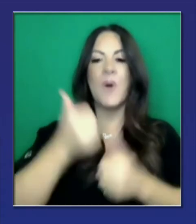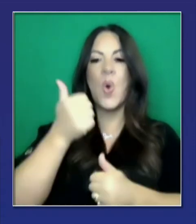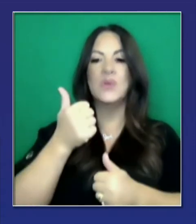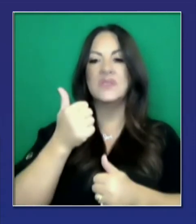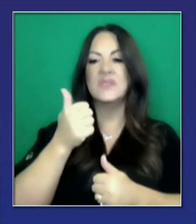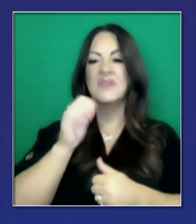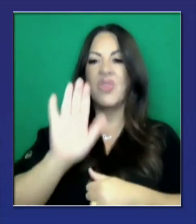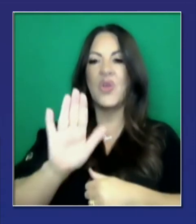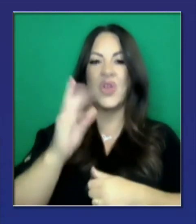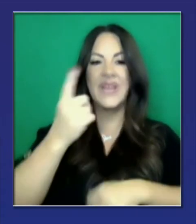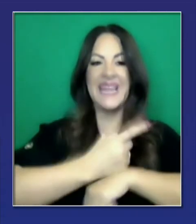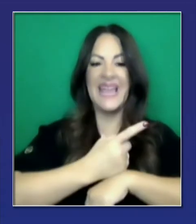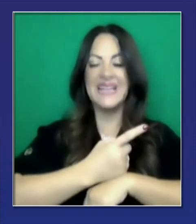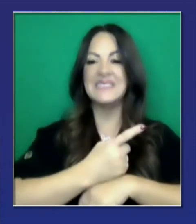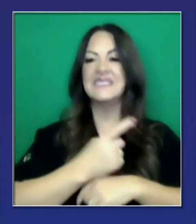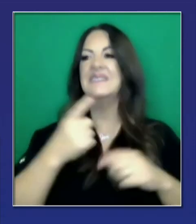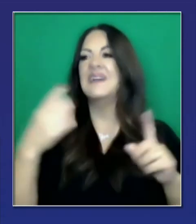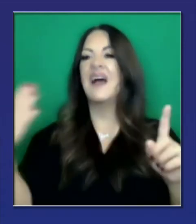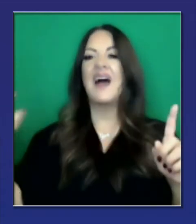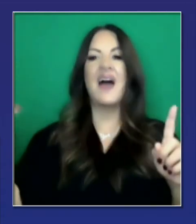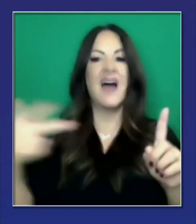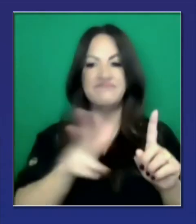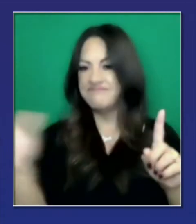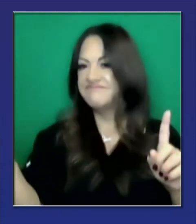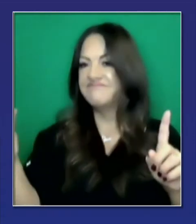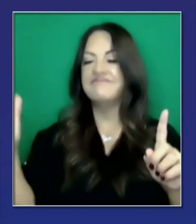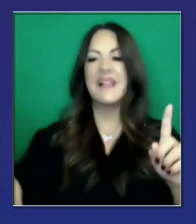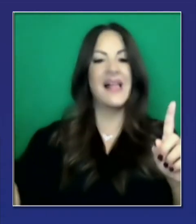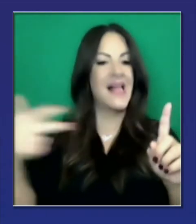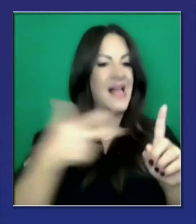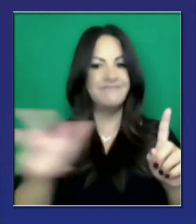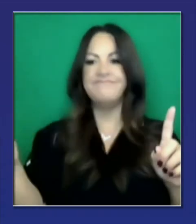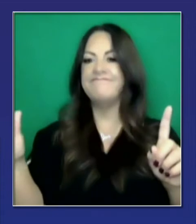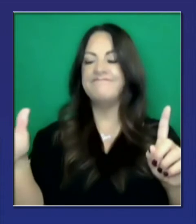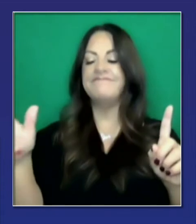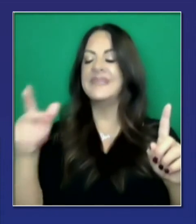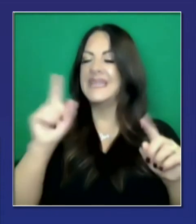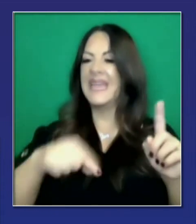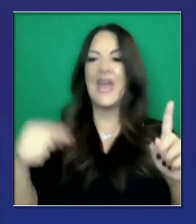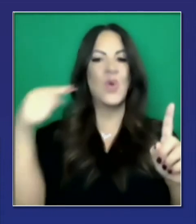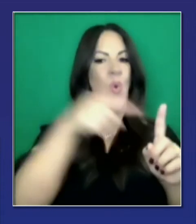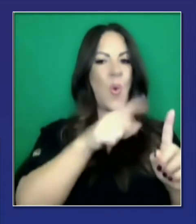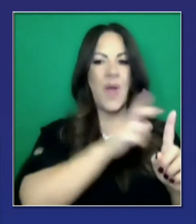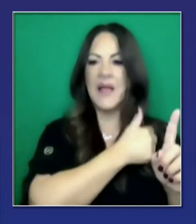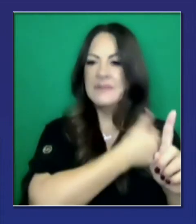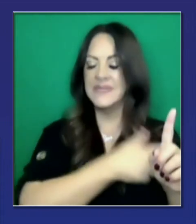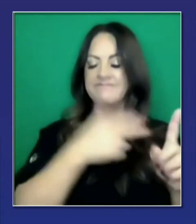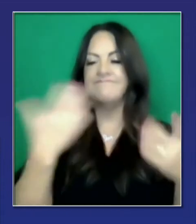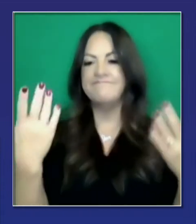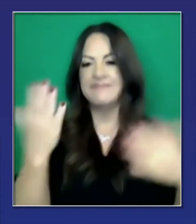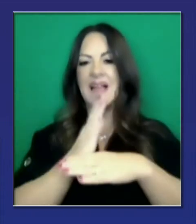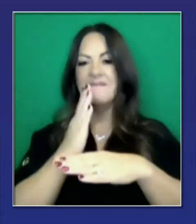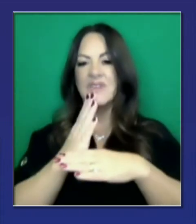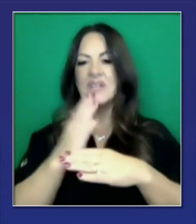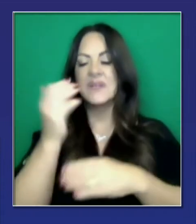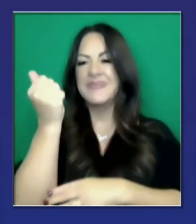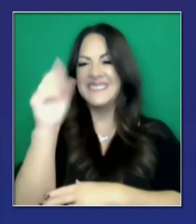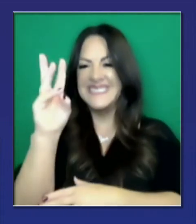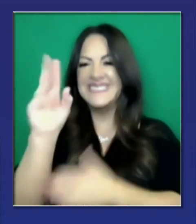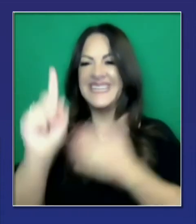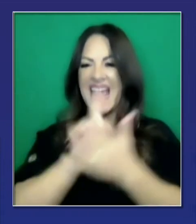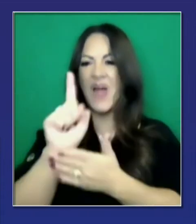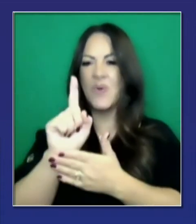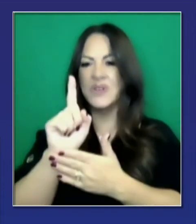on diversion, just 8 hours when they weren't on diversion. That's on average. Again, just underscoring a finer